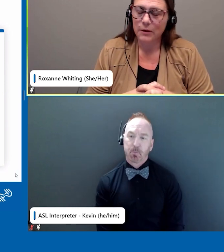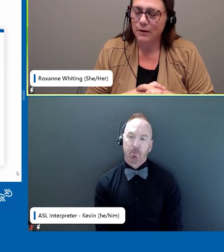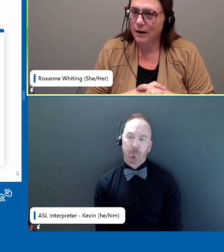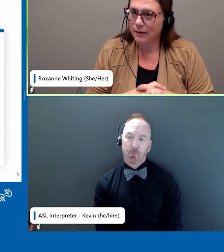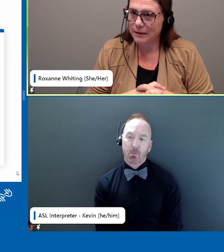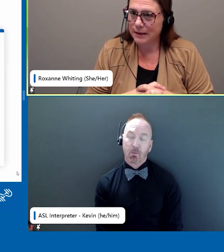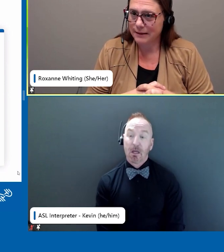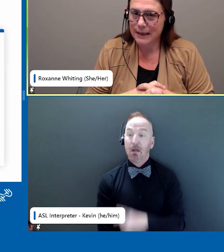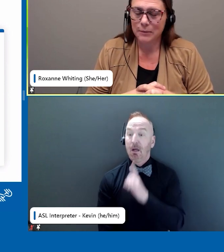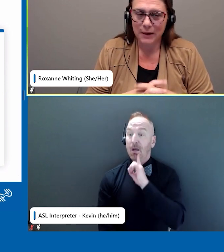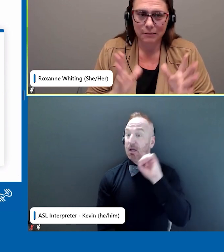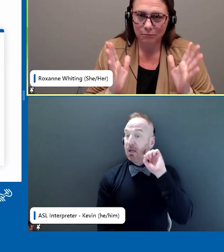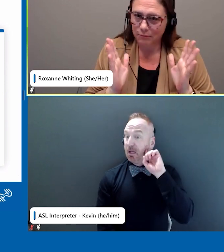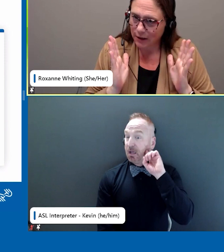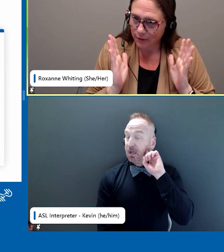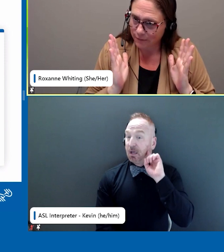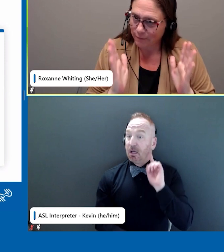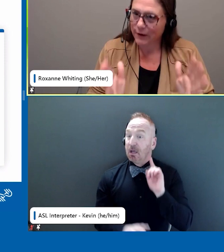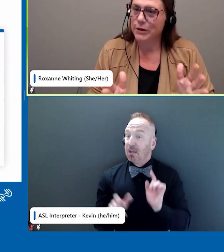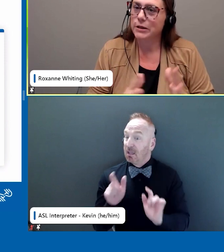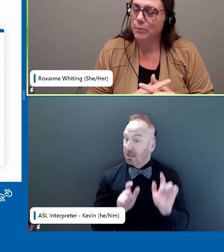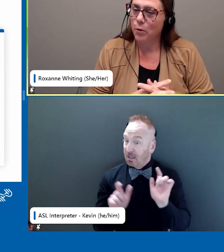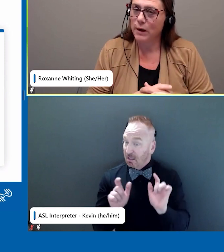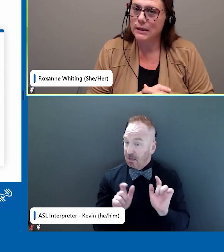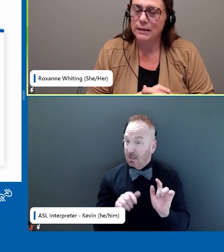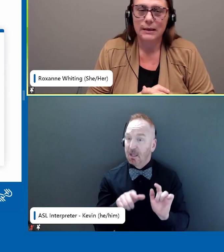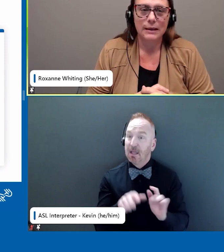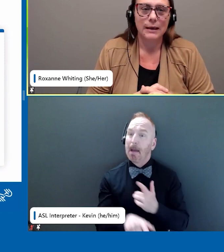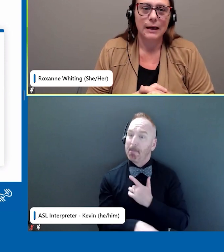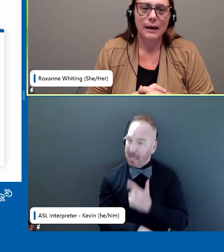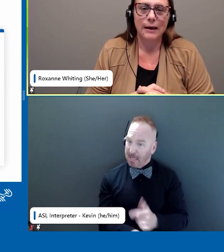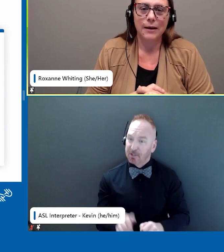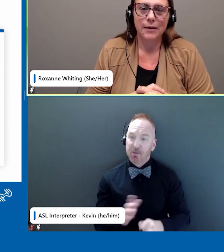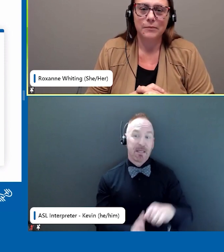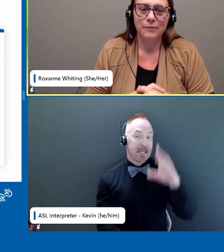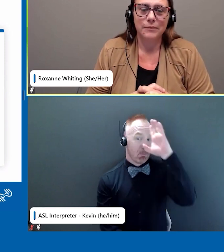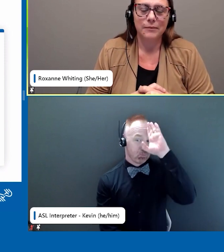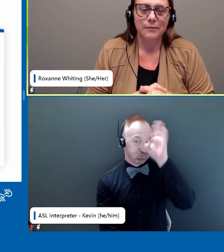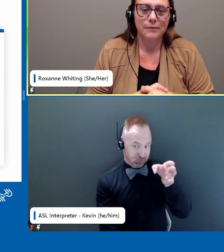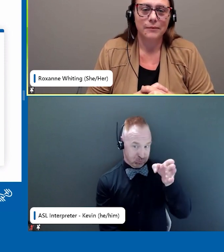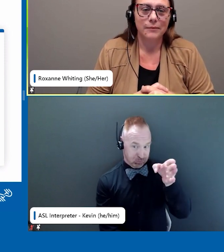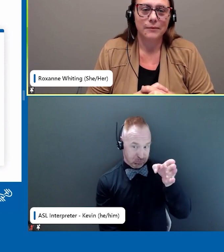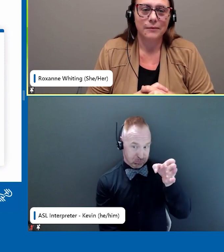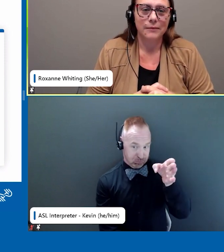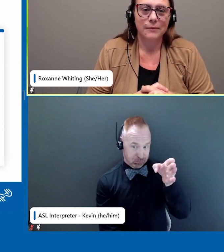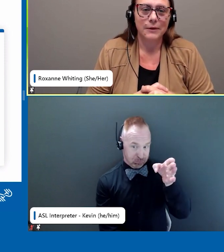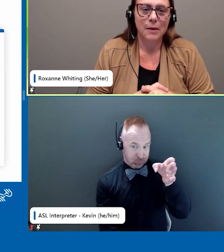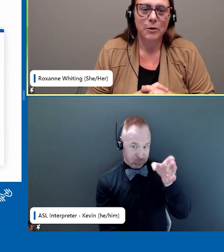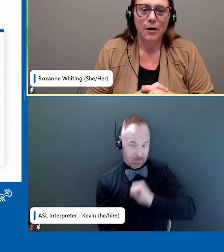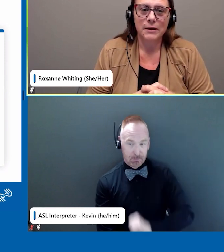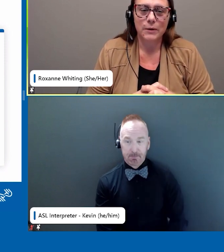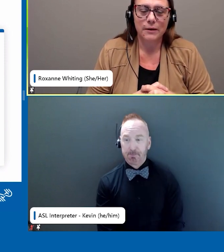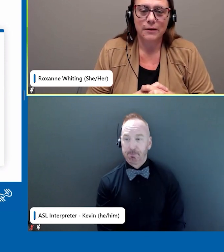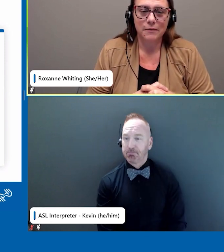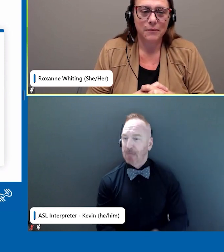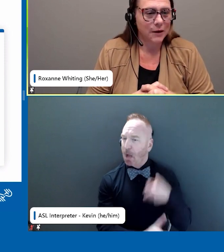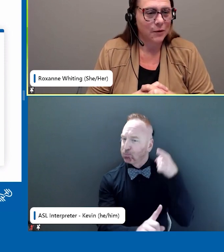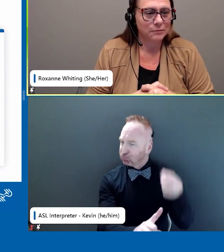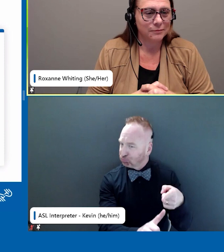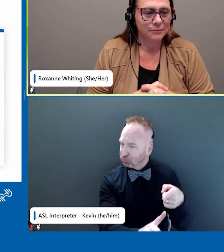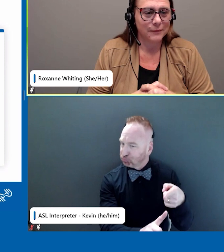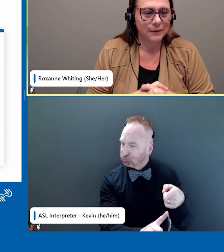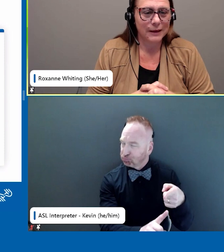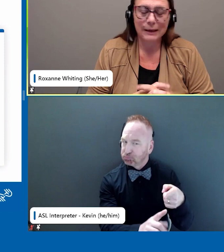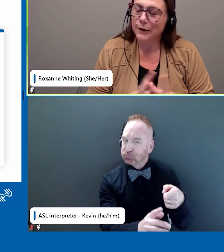Deaf people are tend to be, very to the point, um, come across with, you